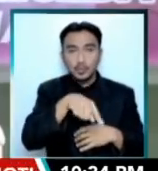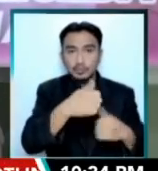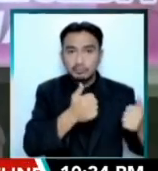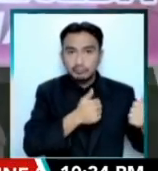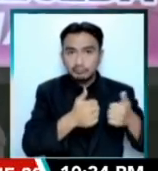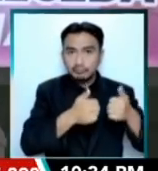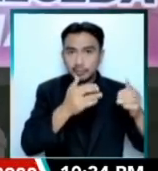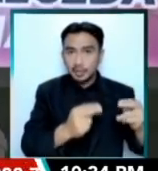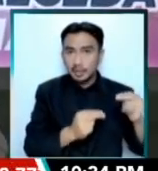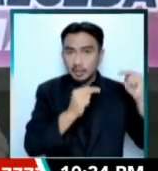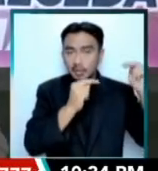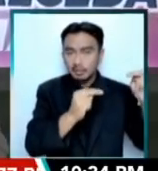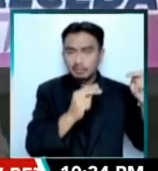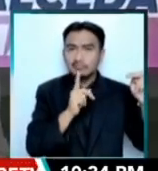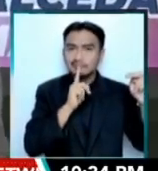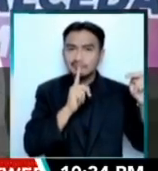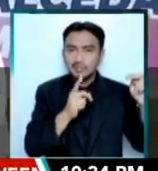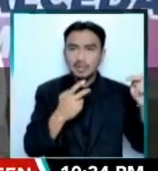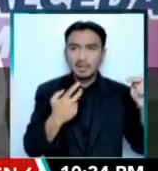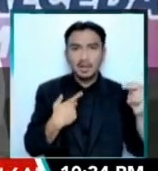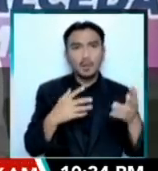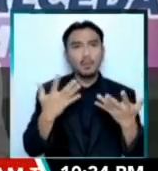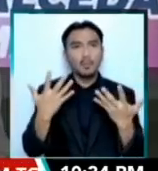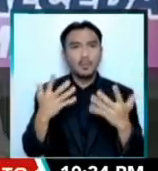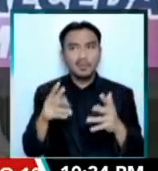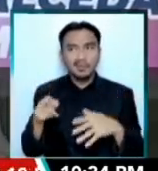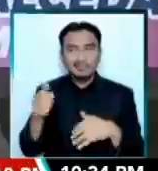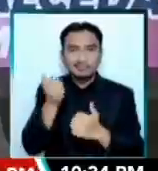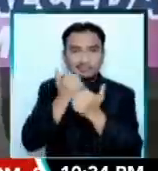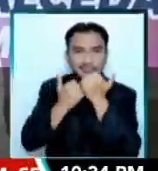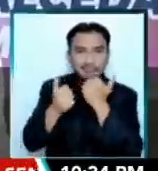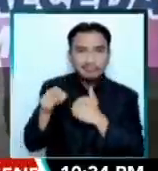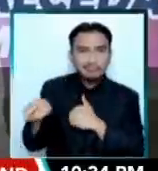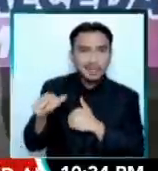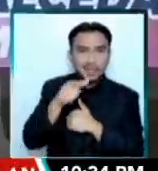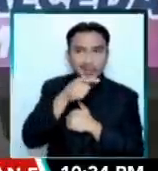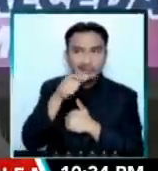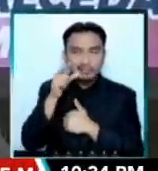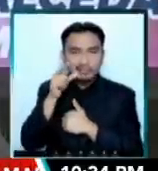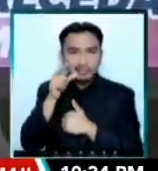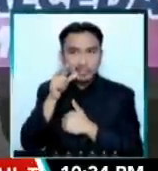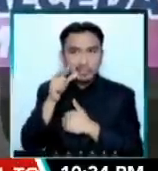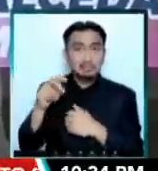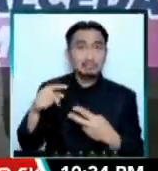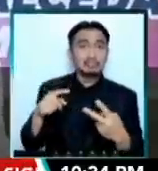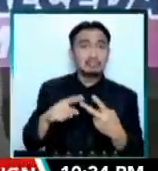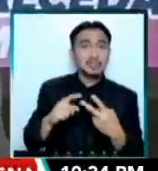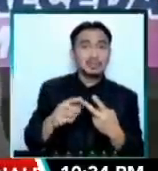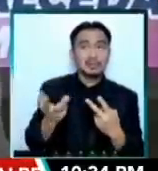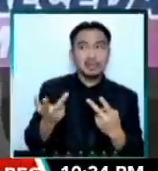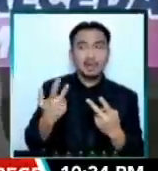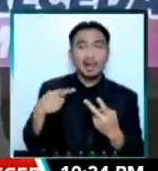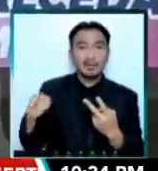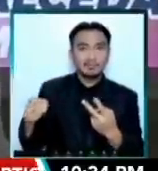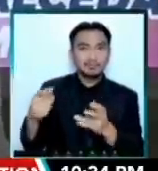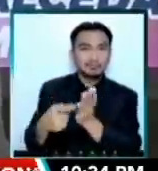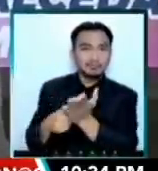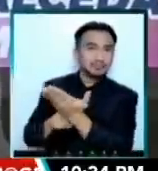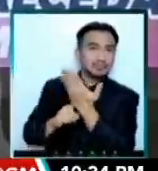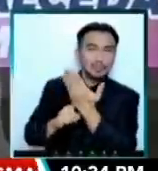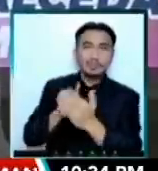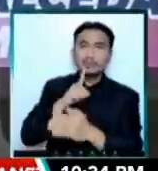presidency. Walang bahid ng kahit ano. Pangalawa, he has demonstrated their capacity